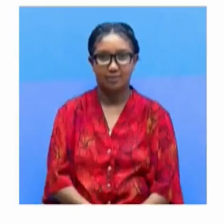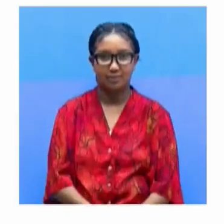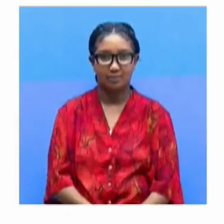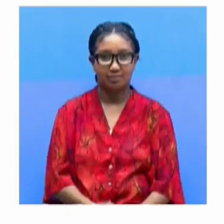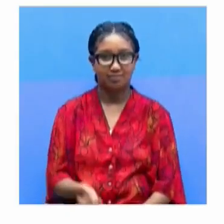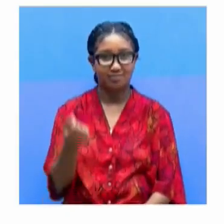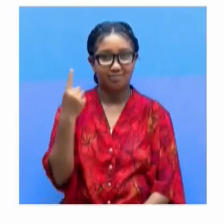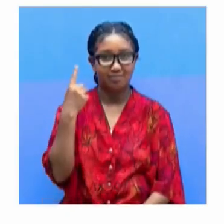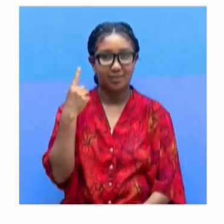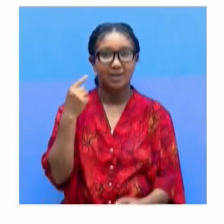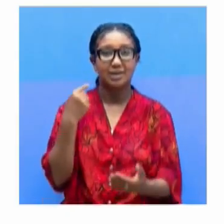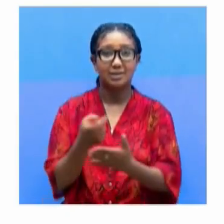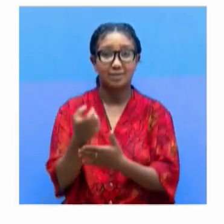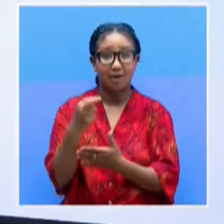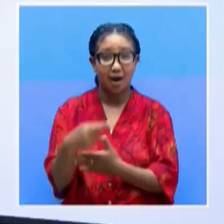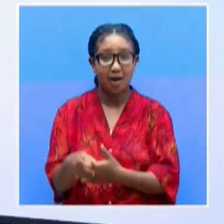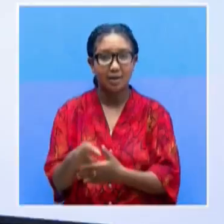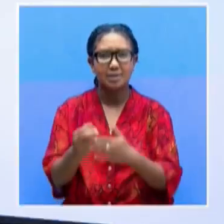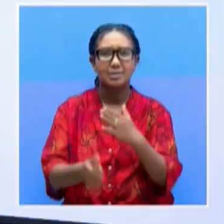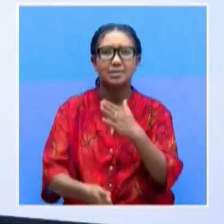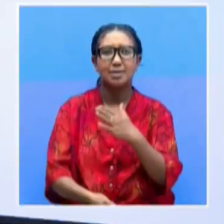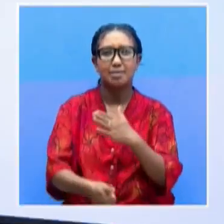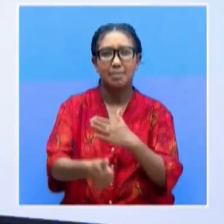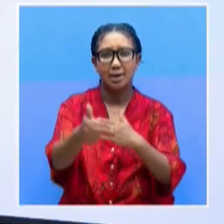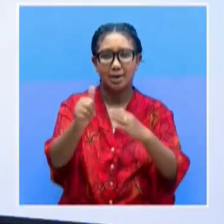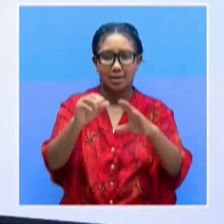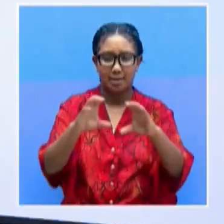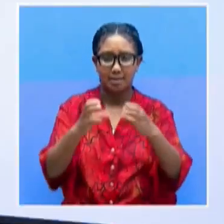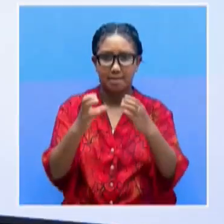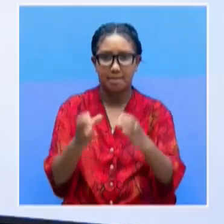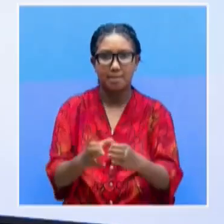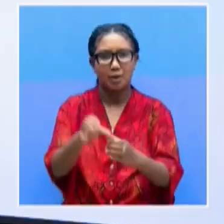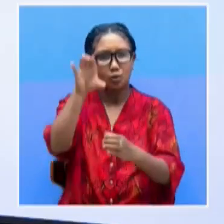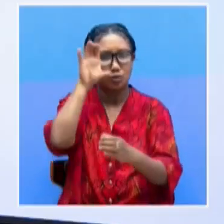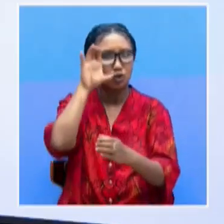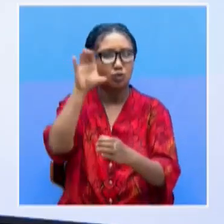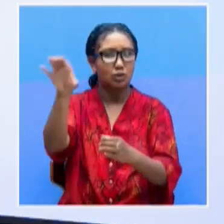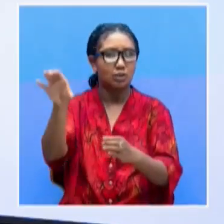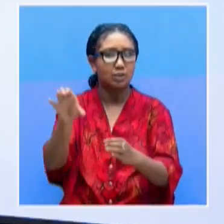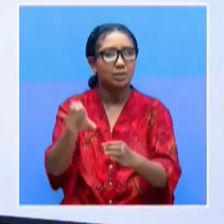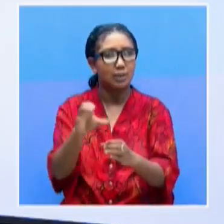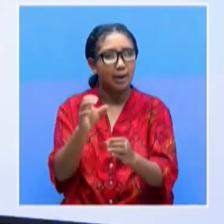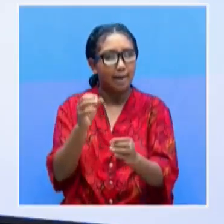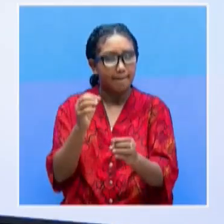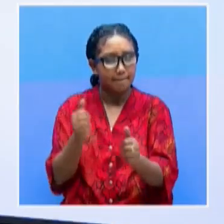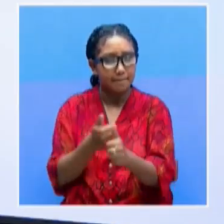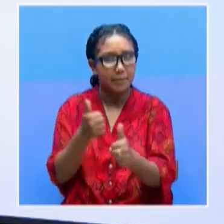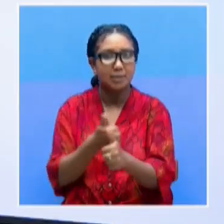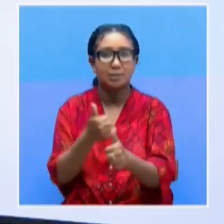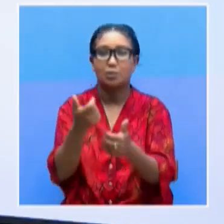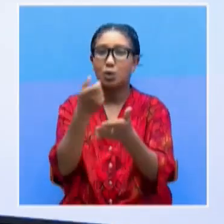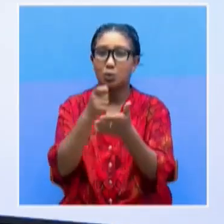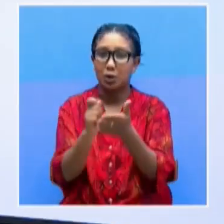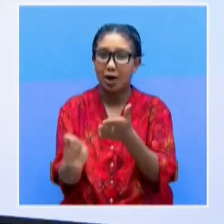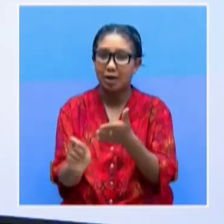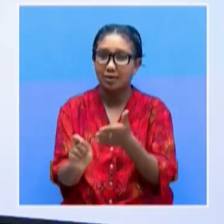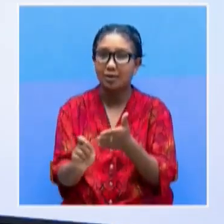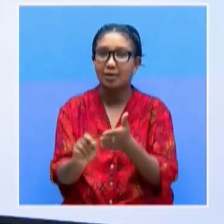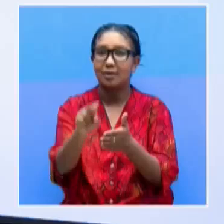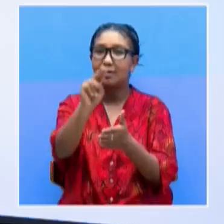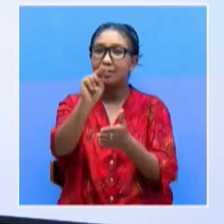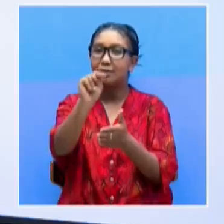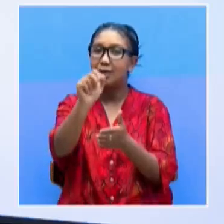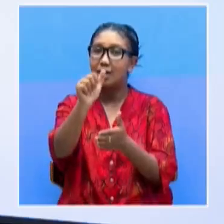Okay? These are the main components that we shouldn't miss while we write or while we're writing